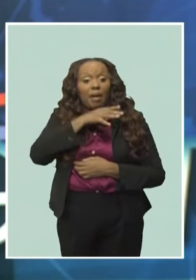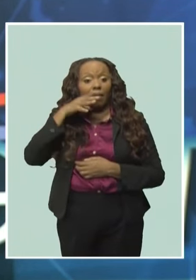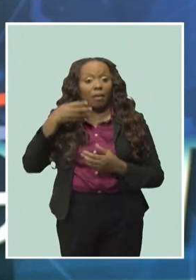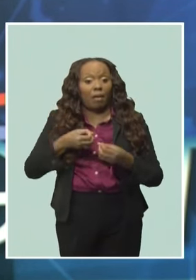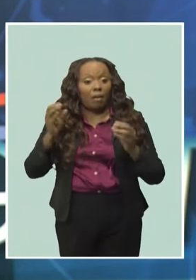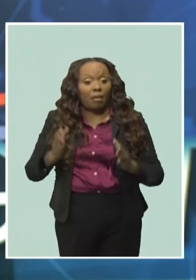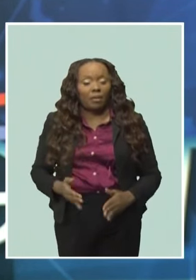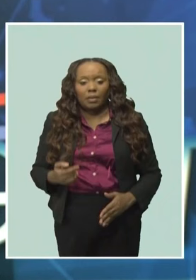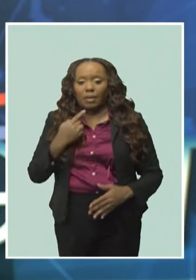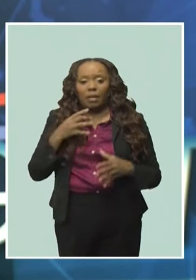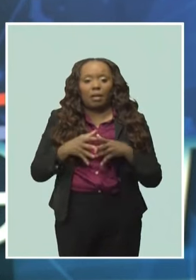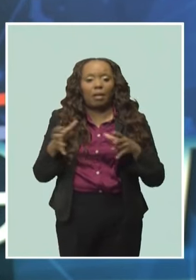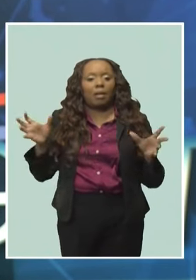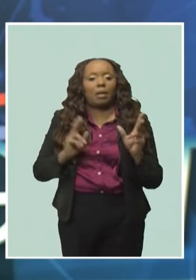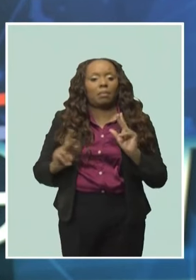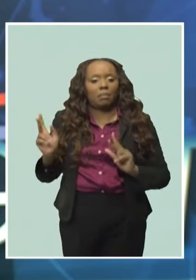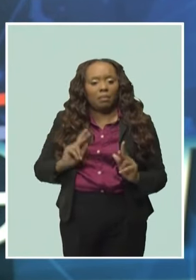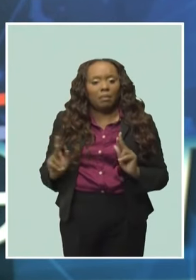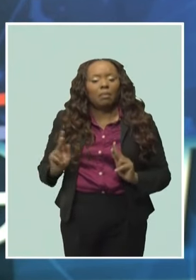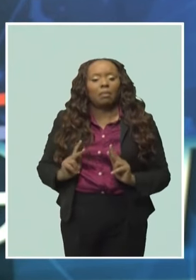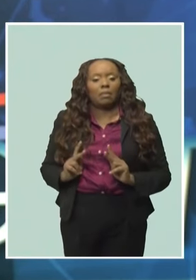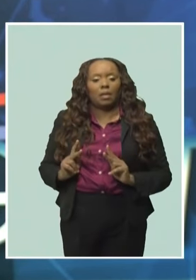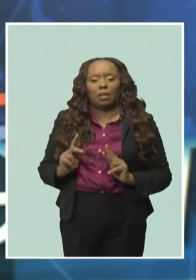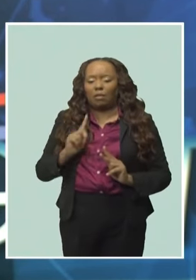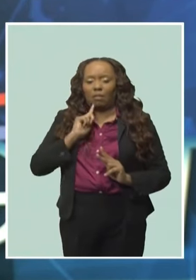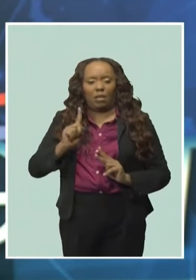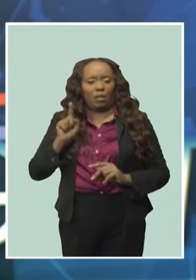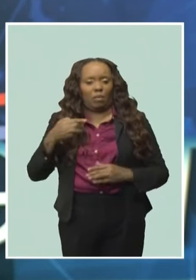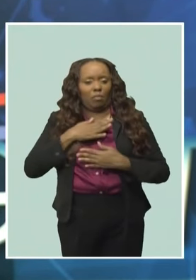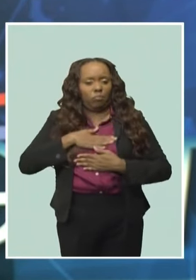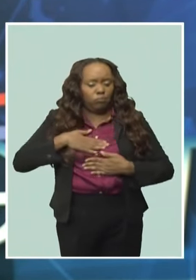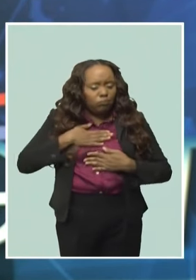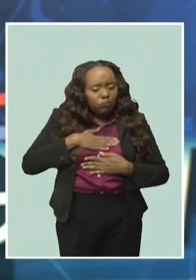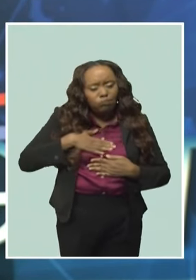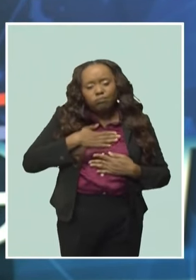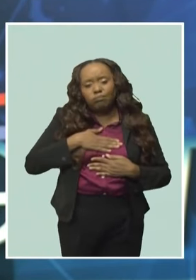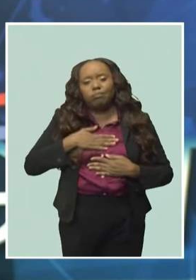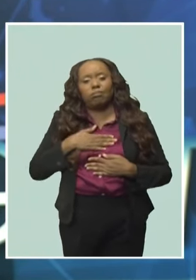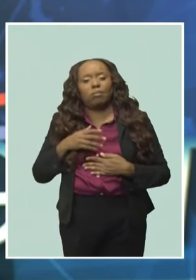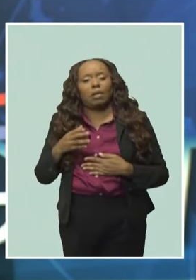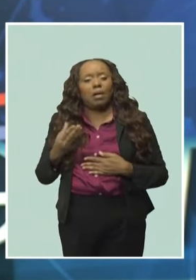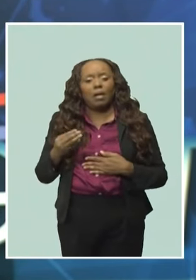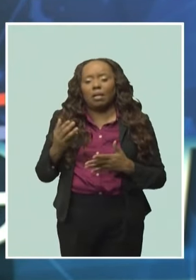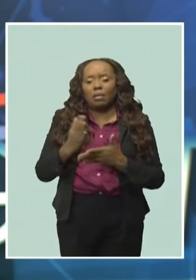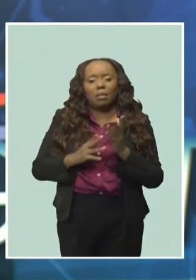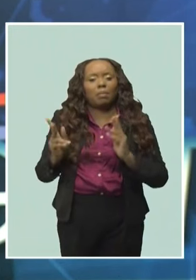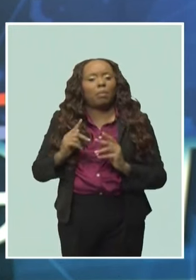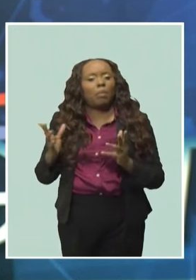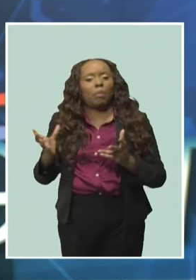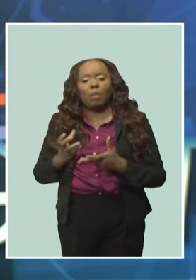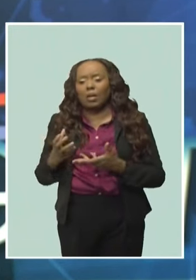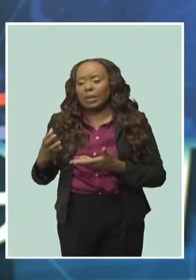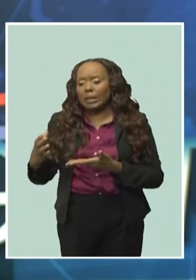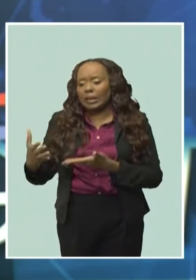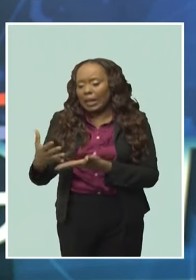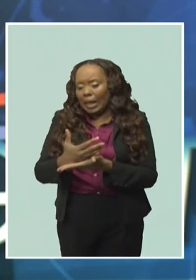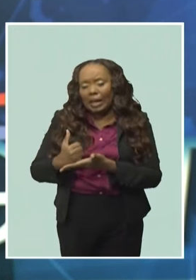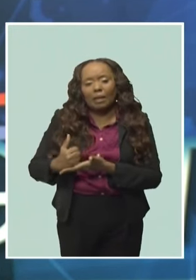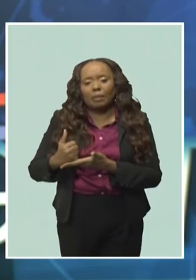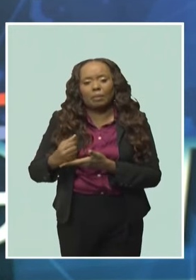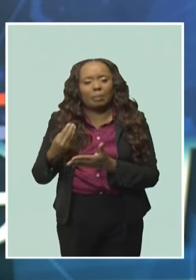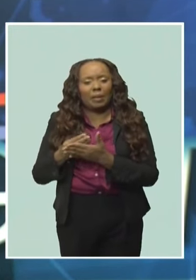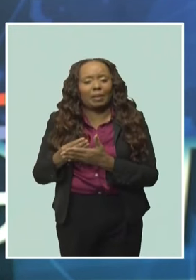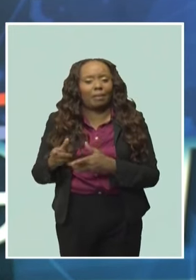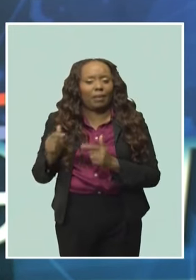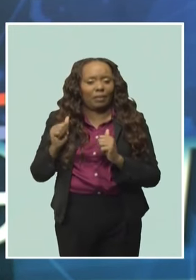that a lot of the people into beekeeping are hobbyists and some for quick money. He was at the time responding to a question posed